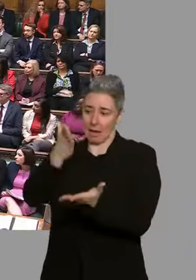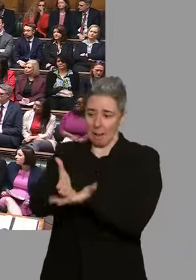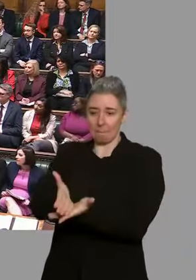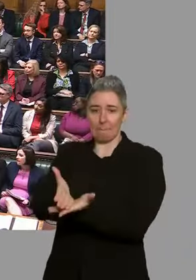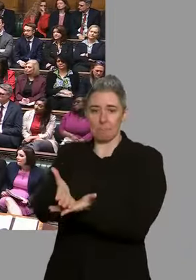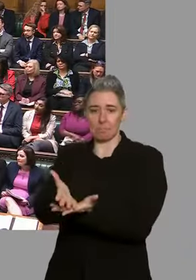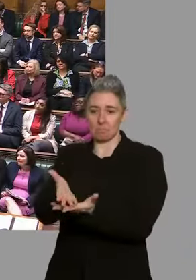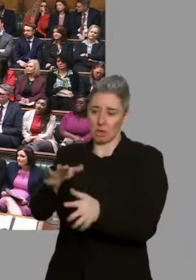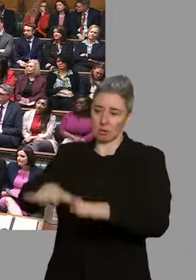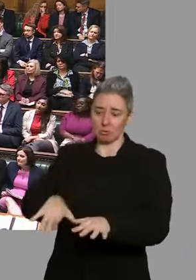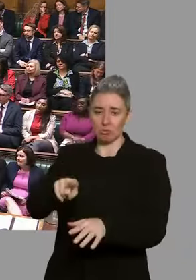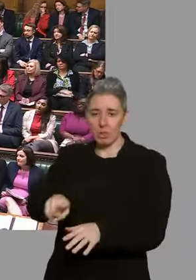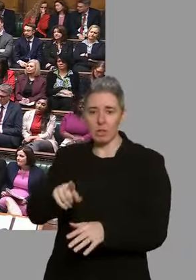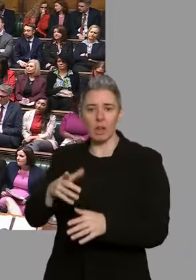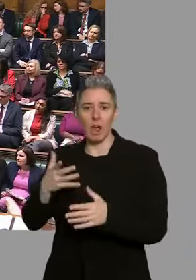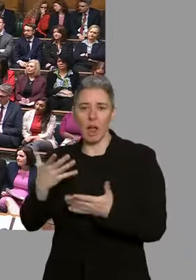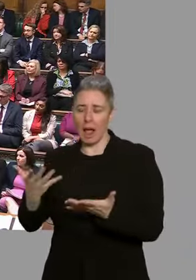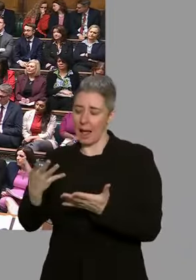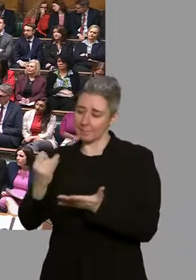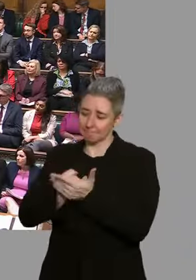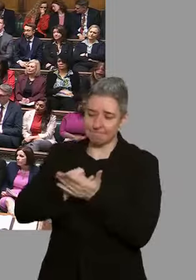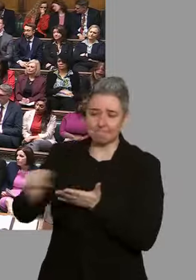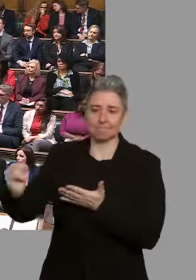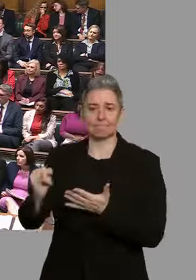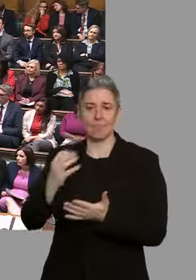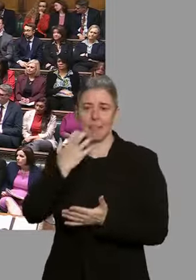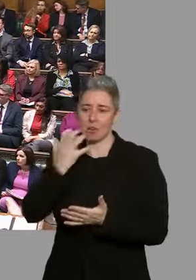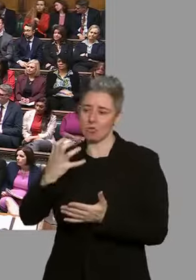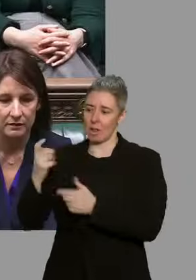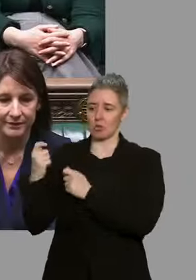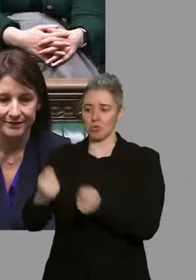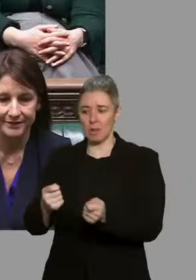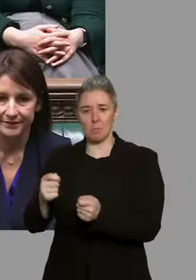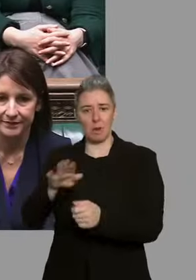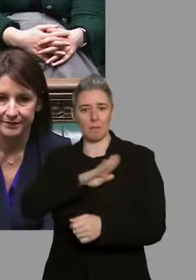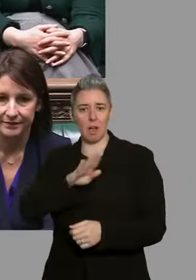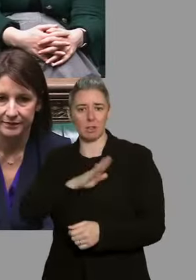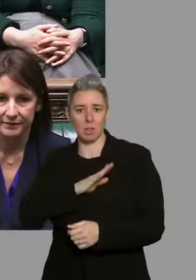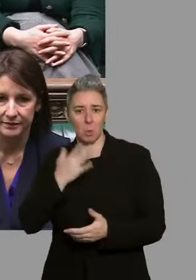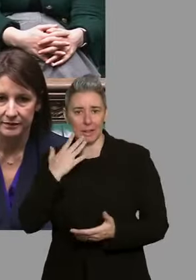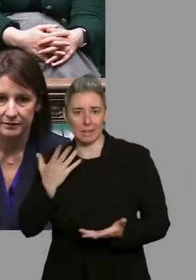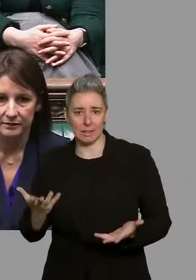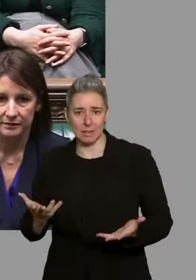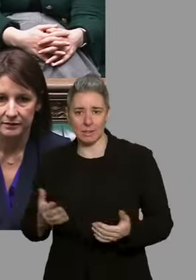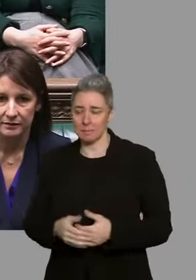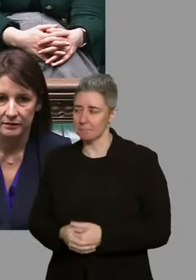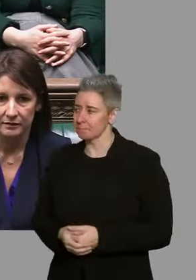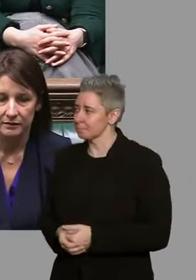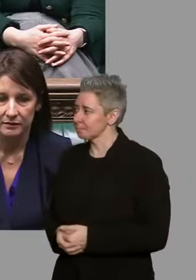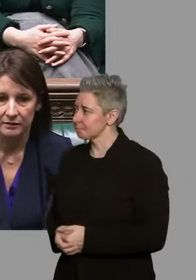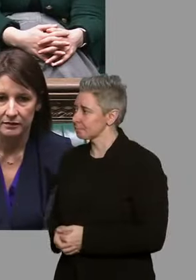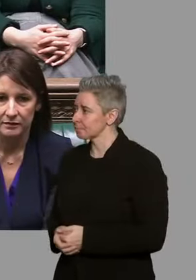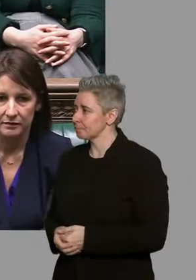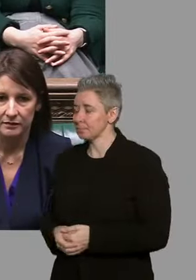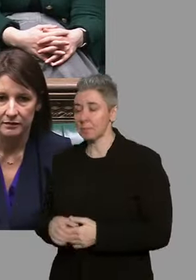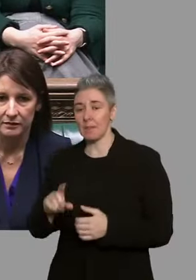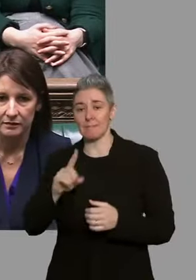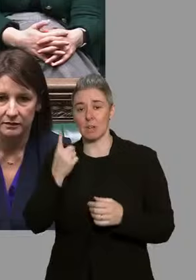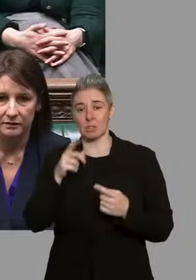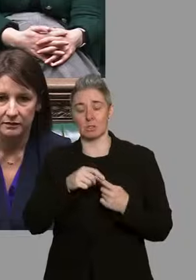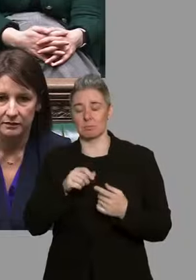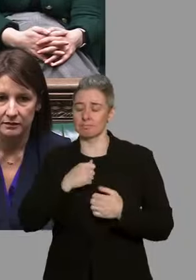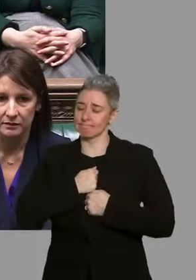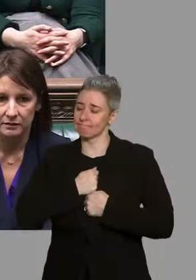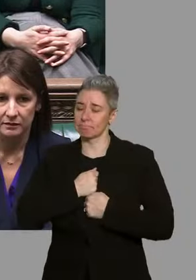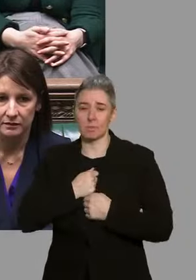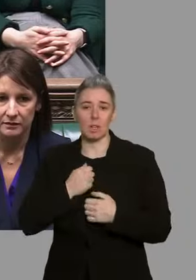Minister. Can I start by saying I'm sorry to hear of the dreadful loss of the families of her constituents. There have been